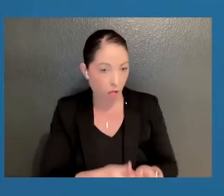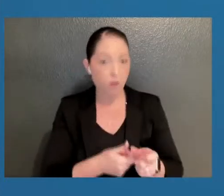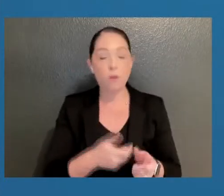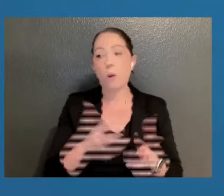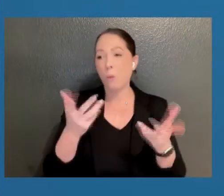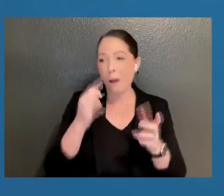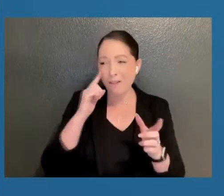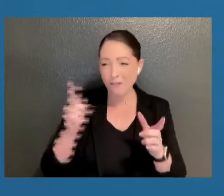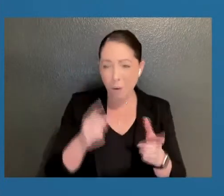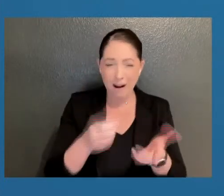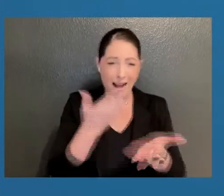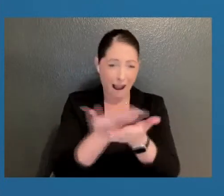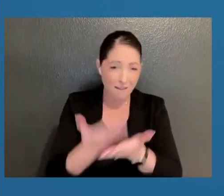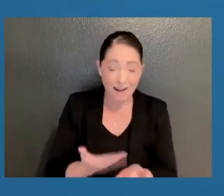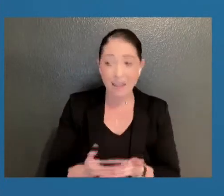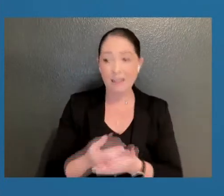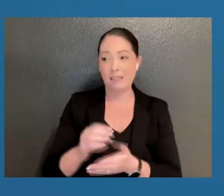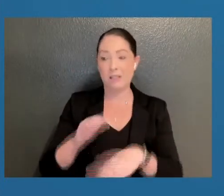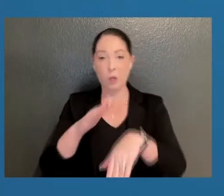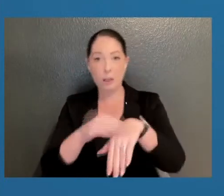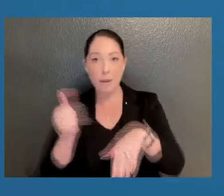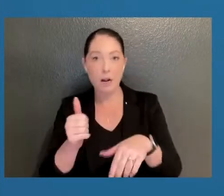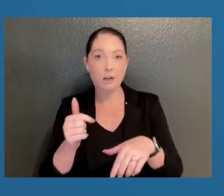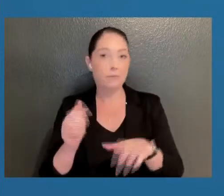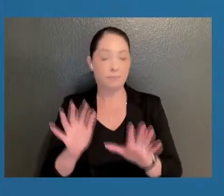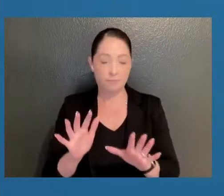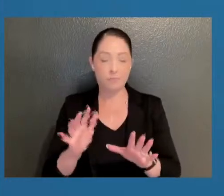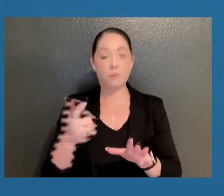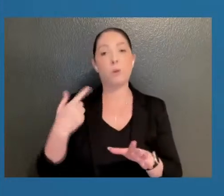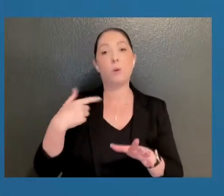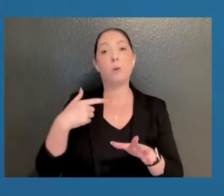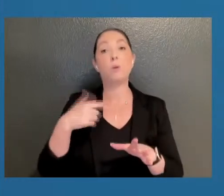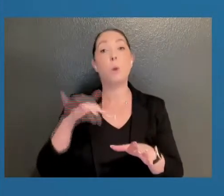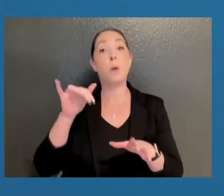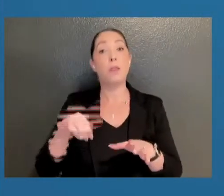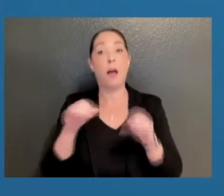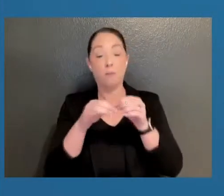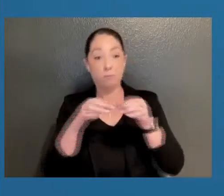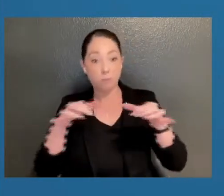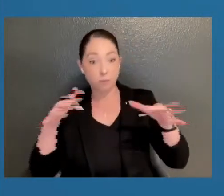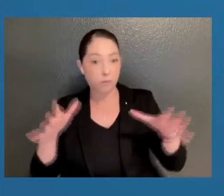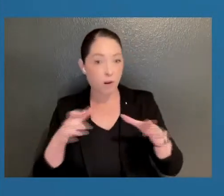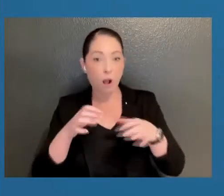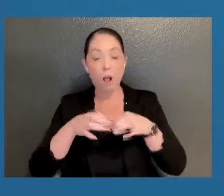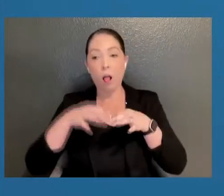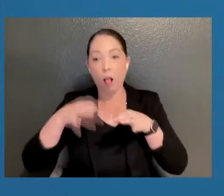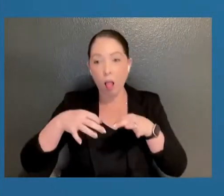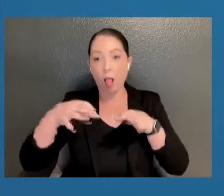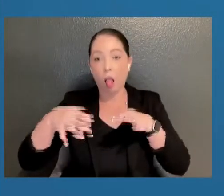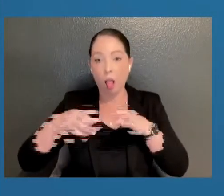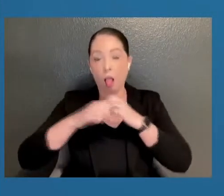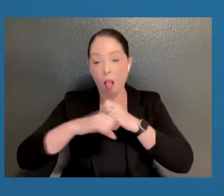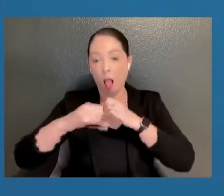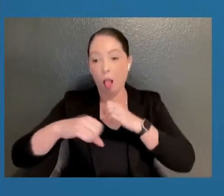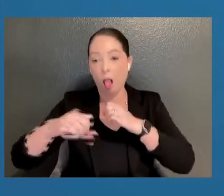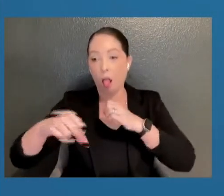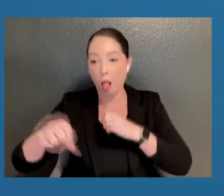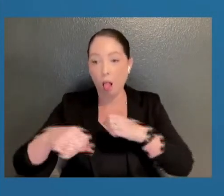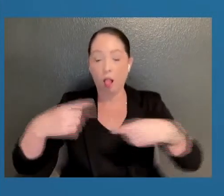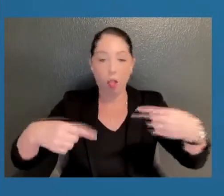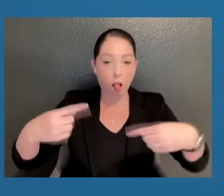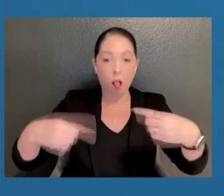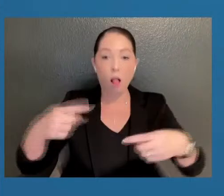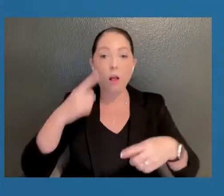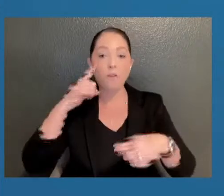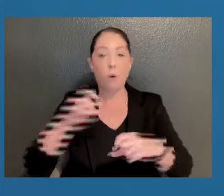subpoena. We'll expand the scope of automatic redaction so there's no lengthy litigation necessary to protect sensitive data,